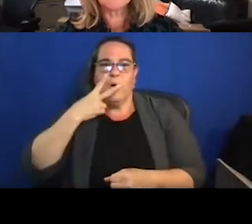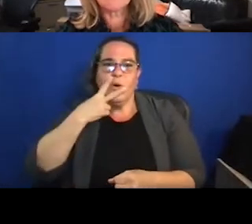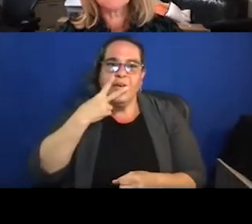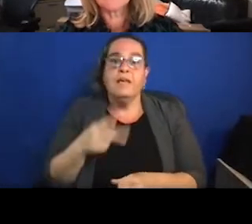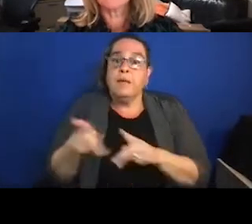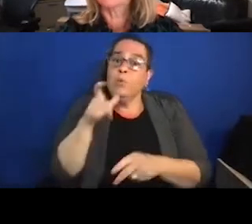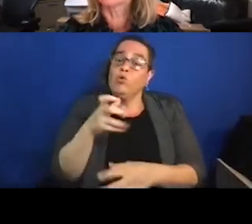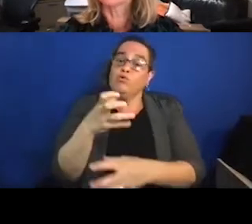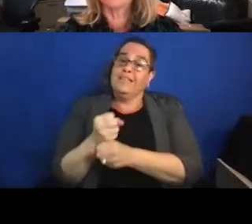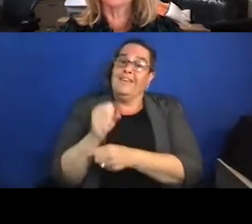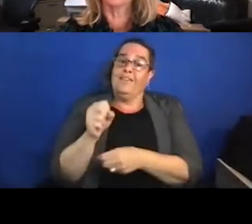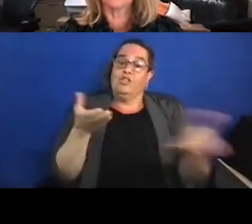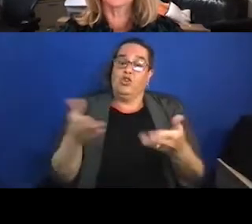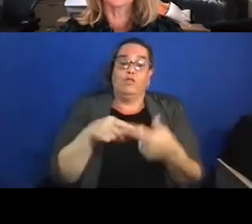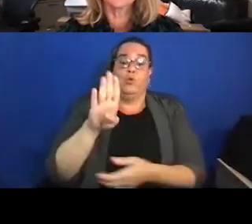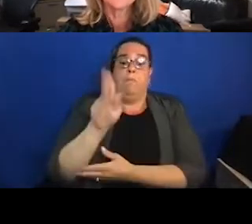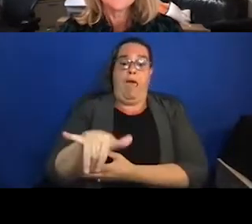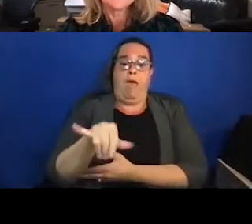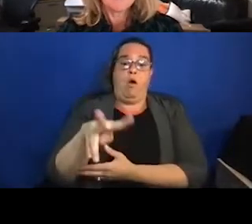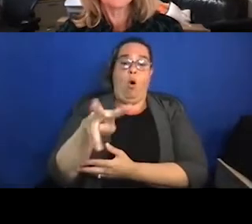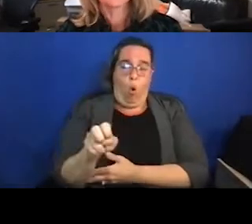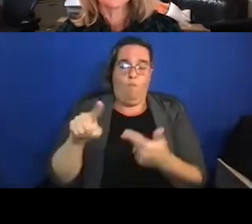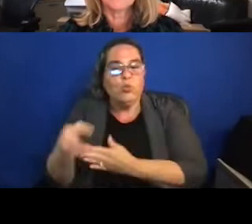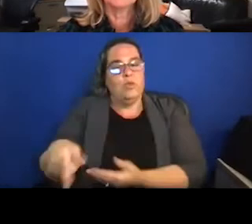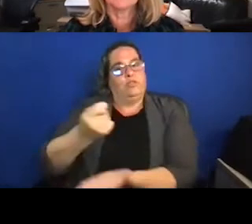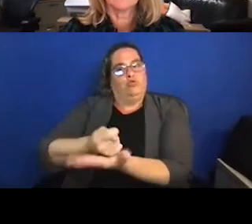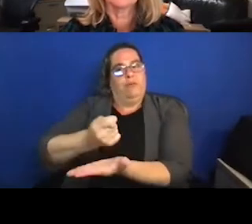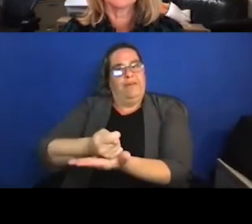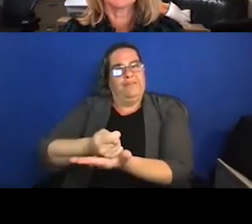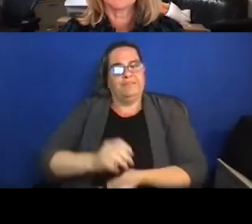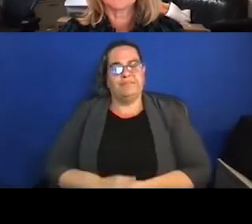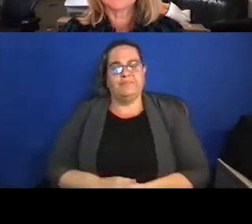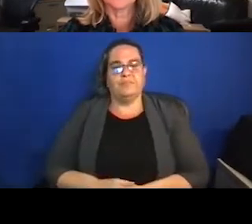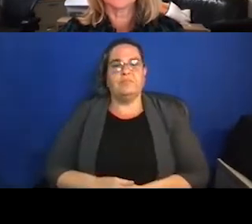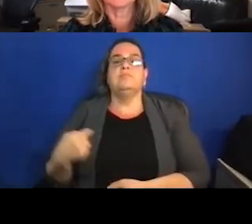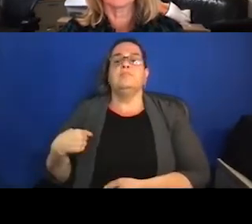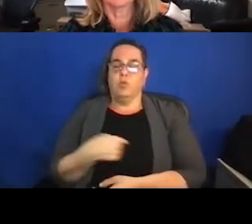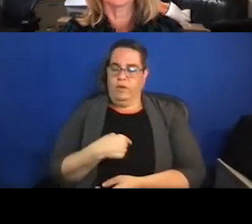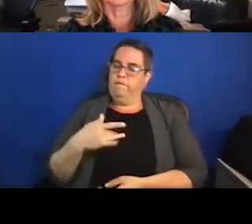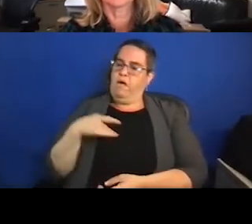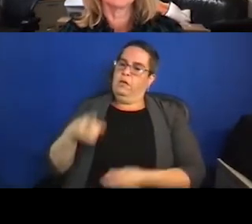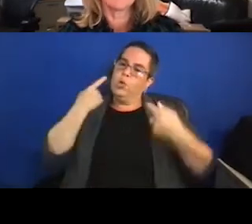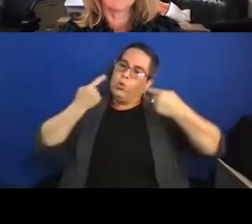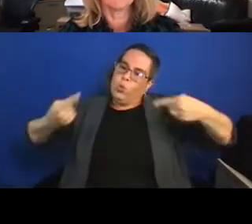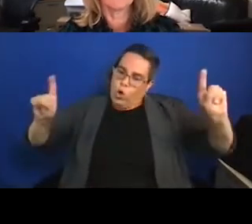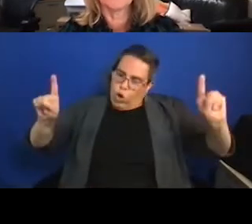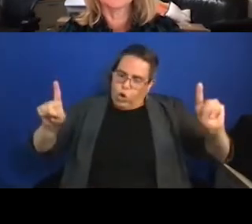our primary outcome, really what was going to have us understand whether this worked or not, is whether people's quit